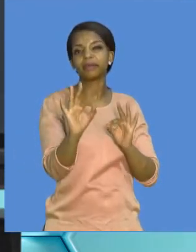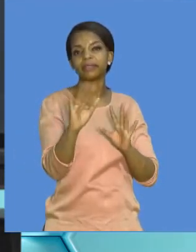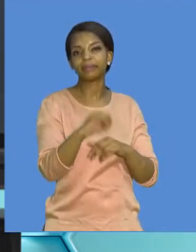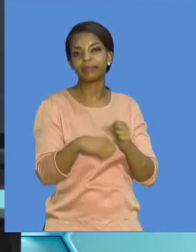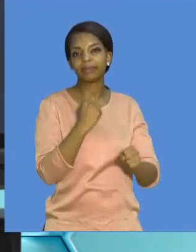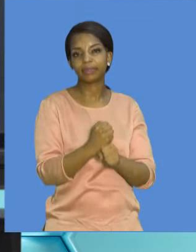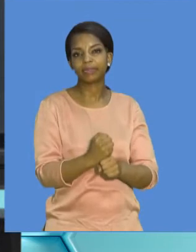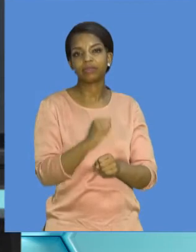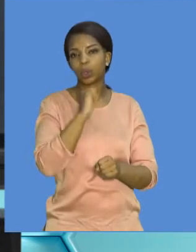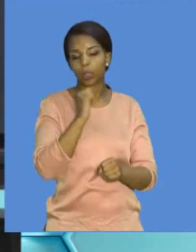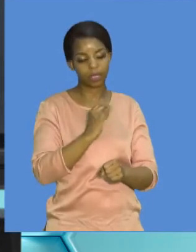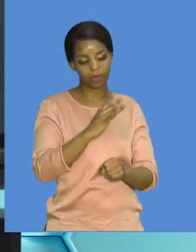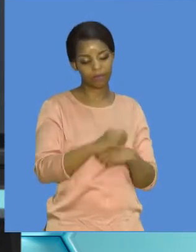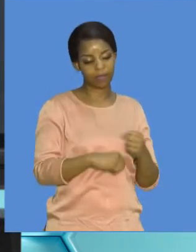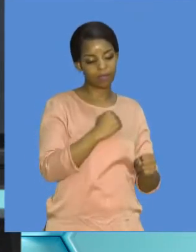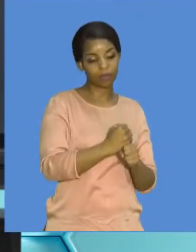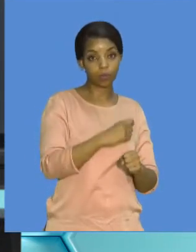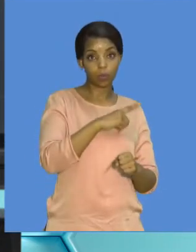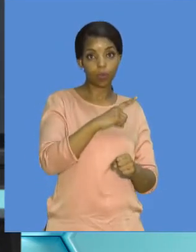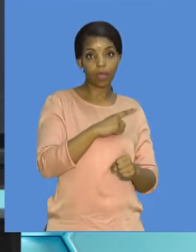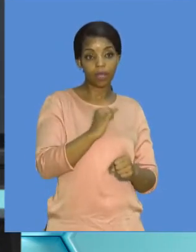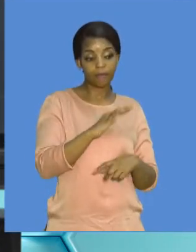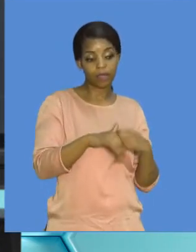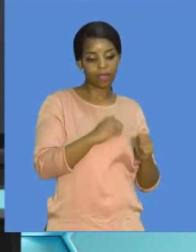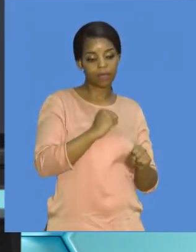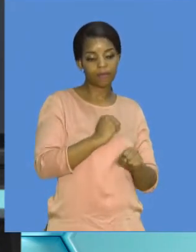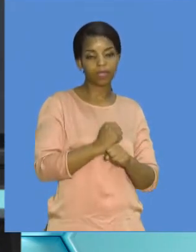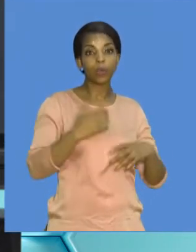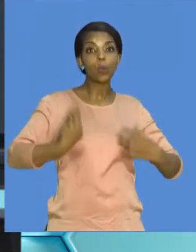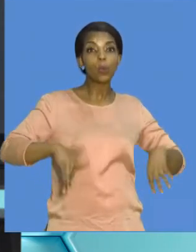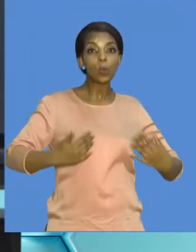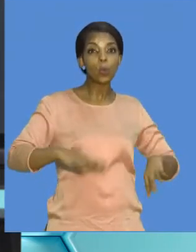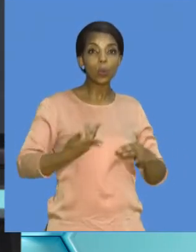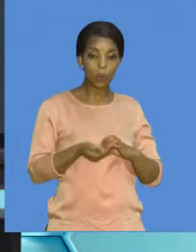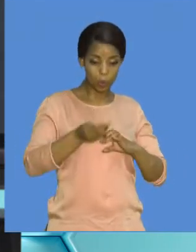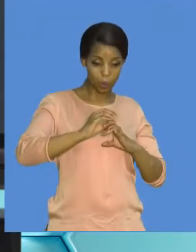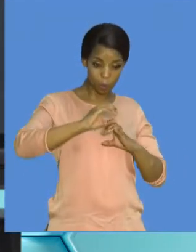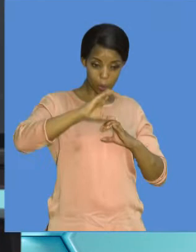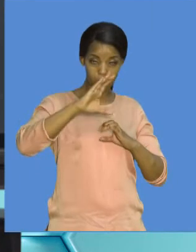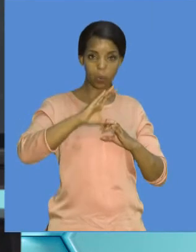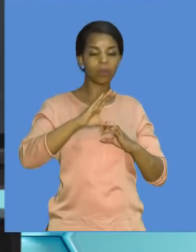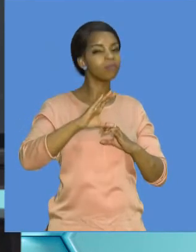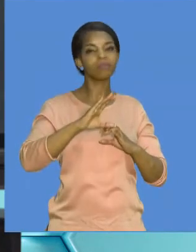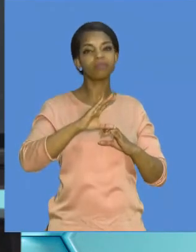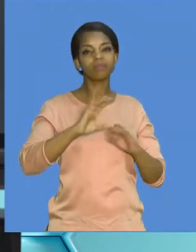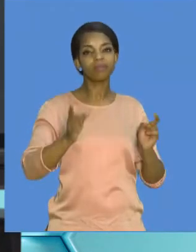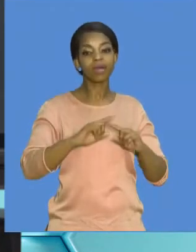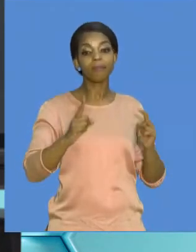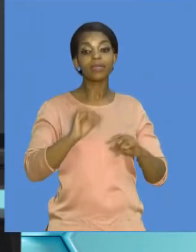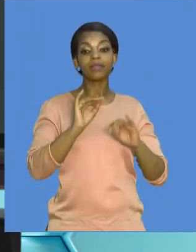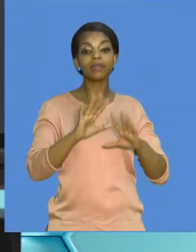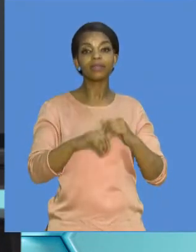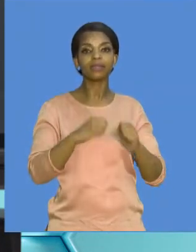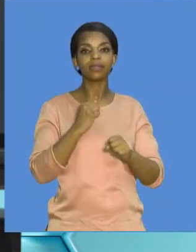the first 5 years, your growth might not be that rapid. But for the last 5 years, it might be a very rapid